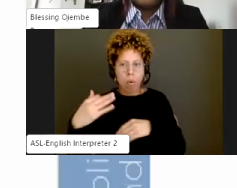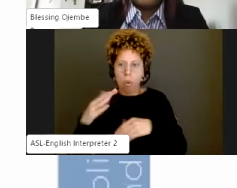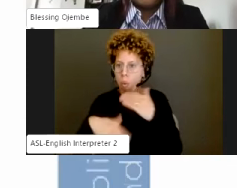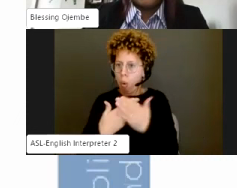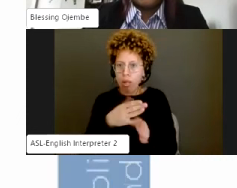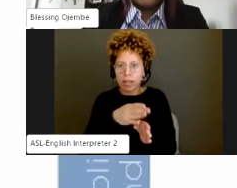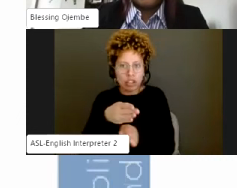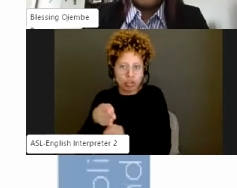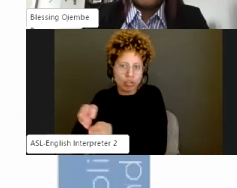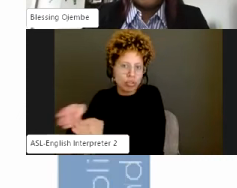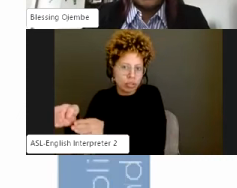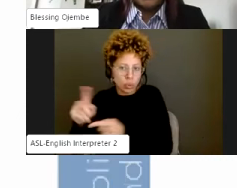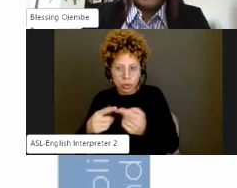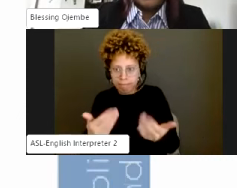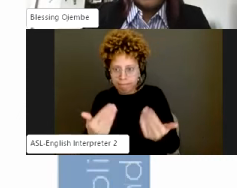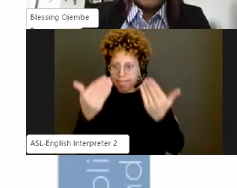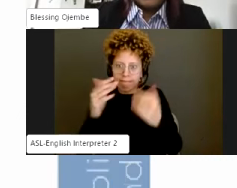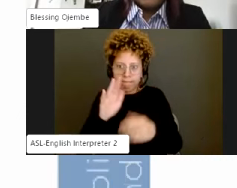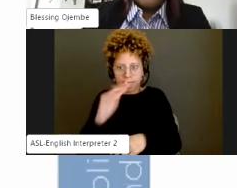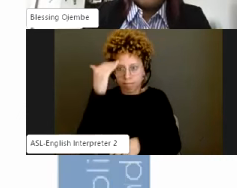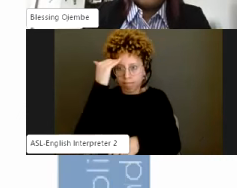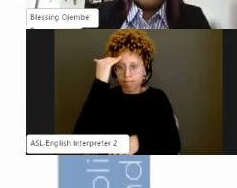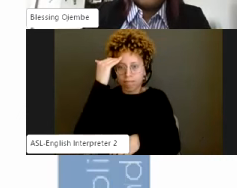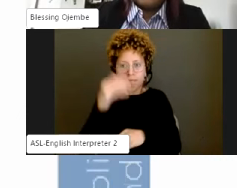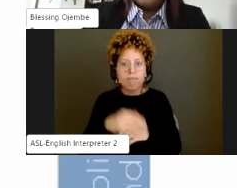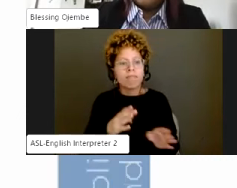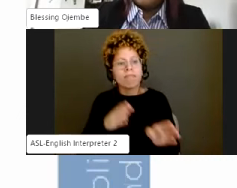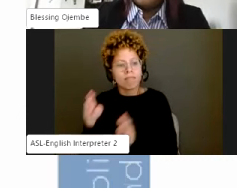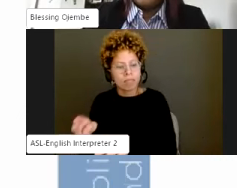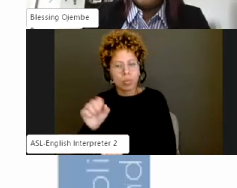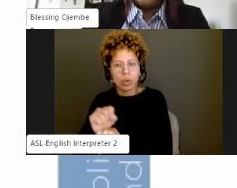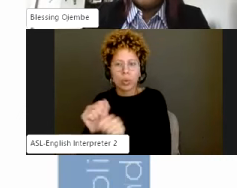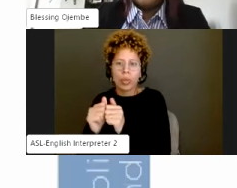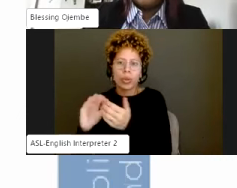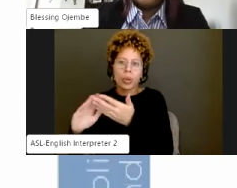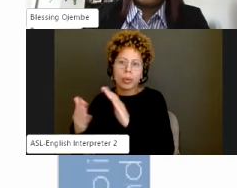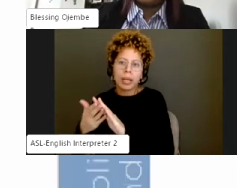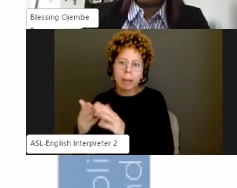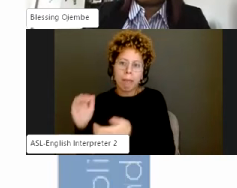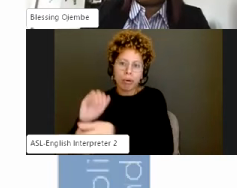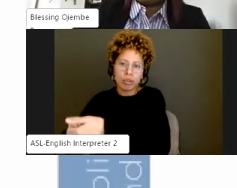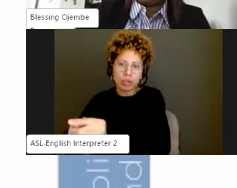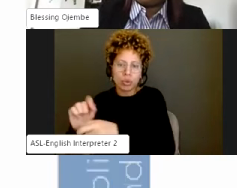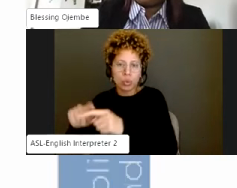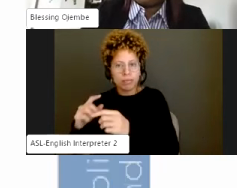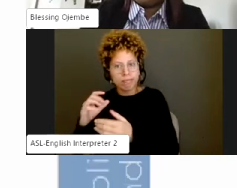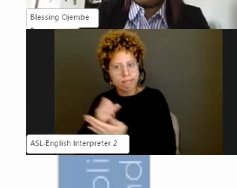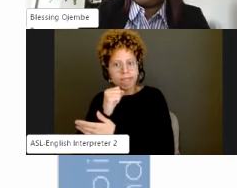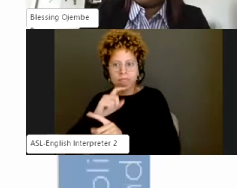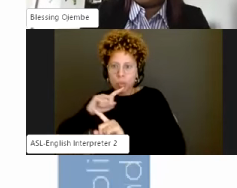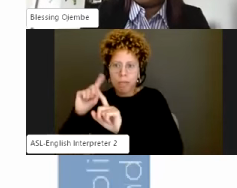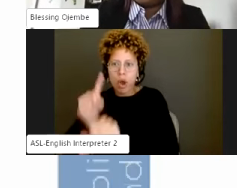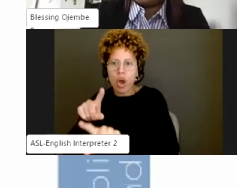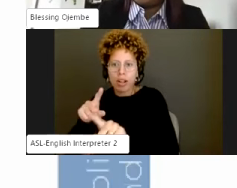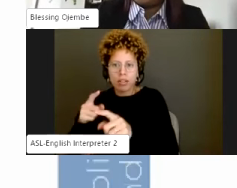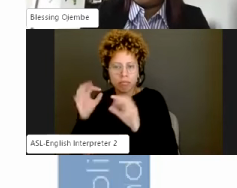abuse, and also working with our community partners to strengthen the response and intervention